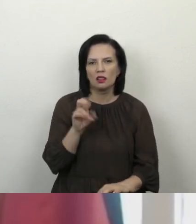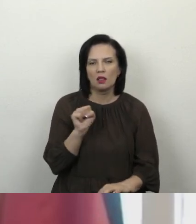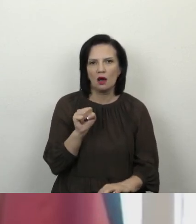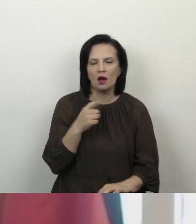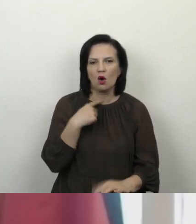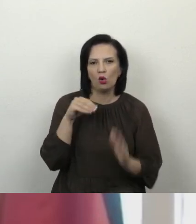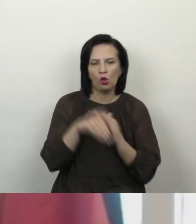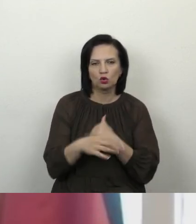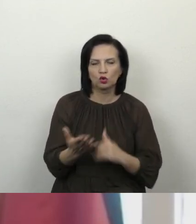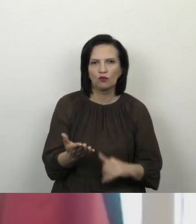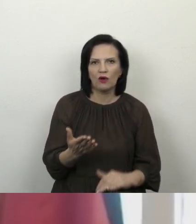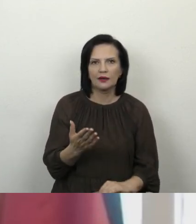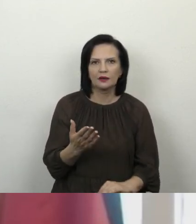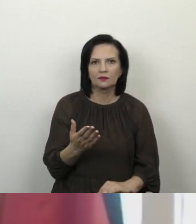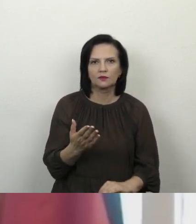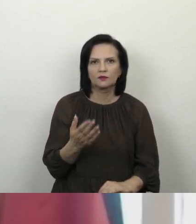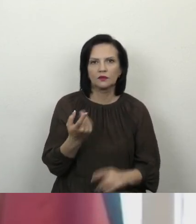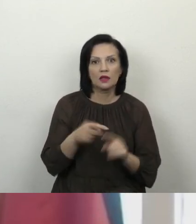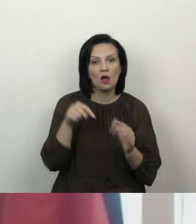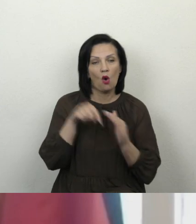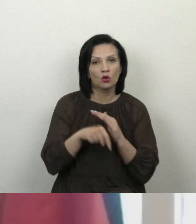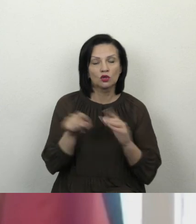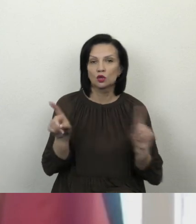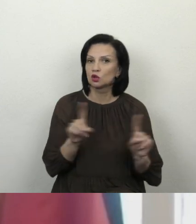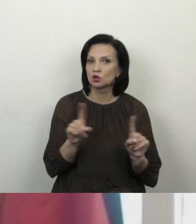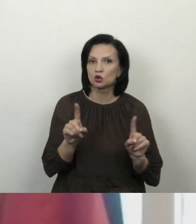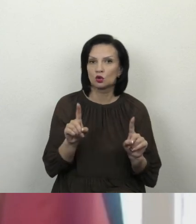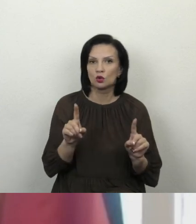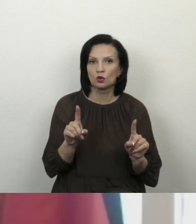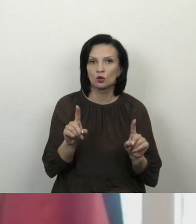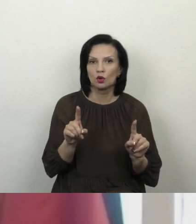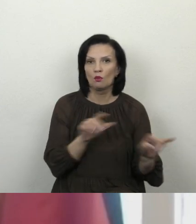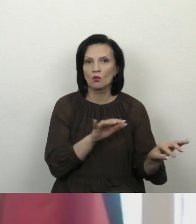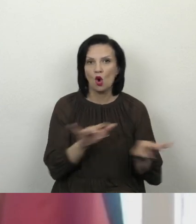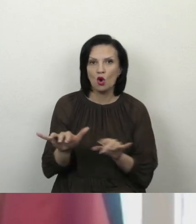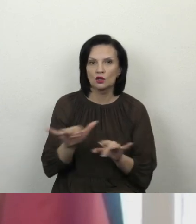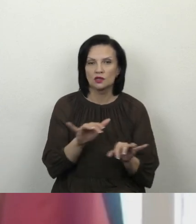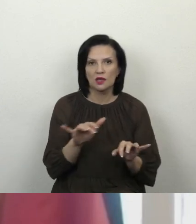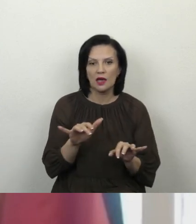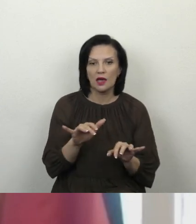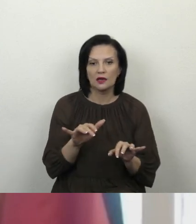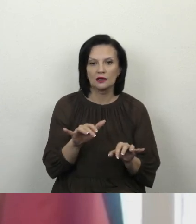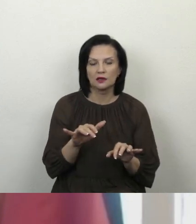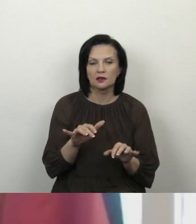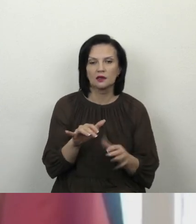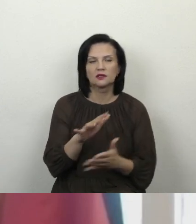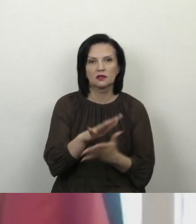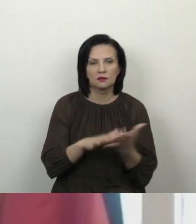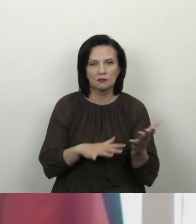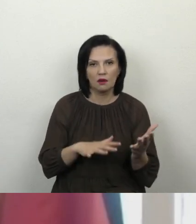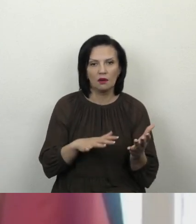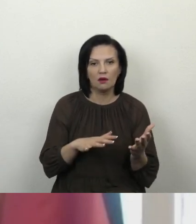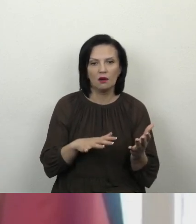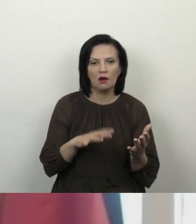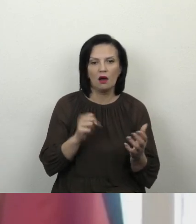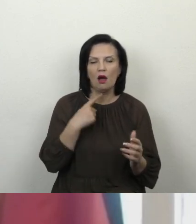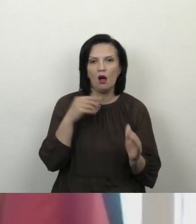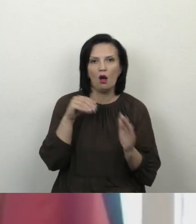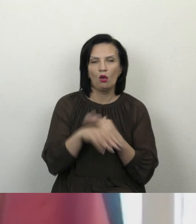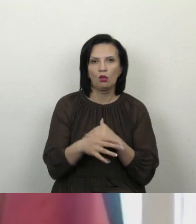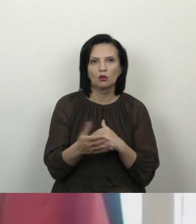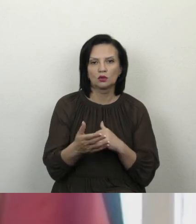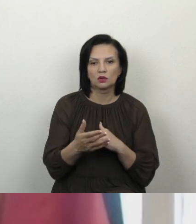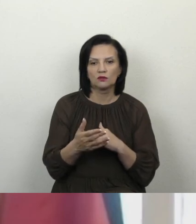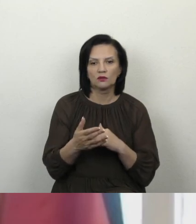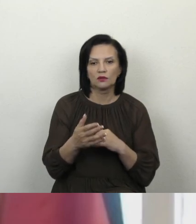key steps in the election, the nomination process, the voting procedure, except the marking of the ballot paper itself, of